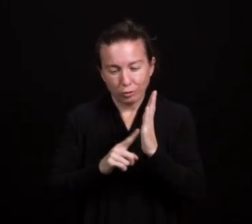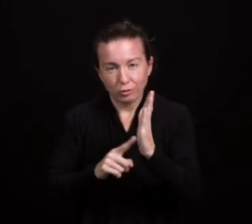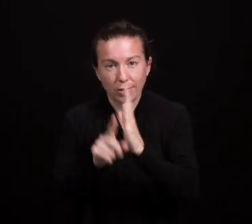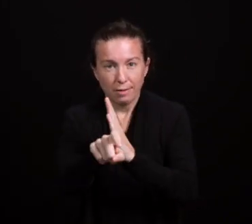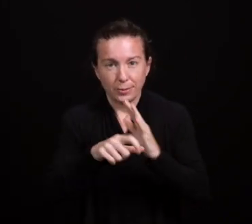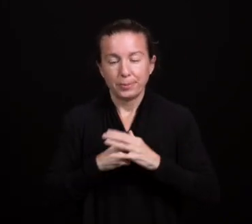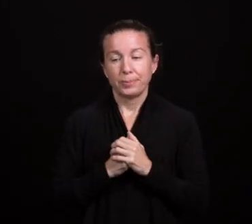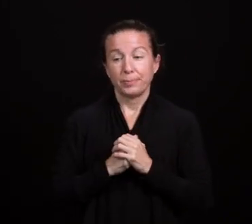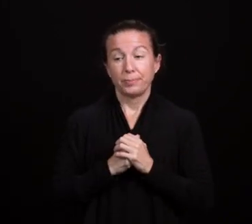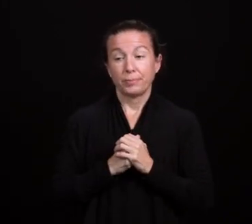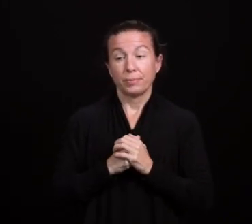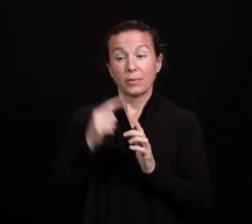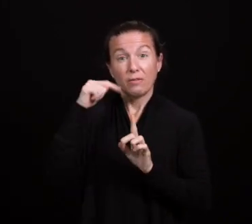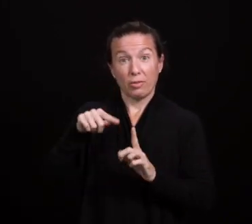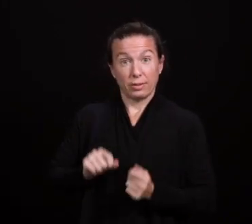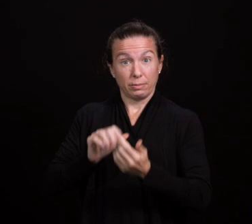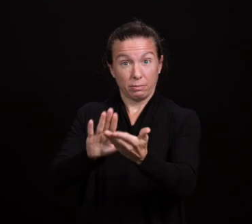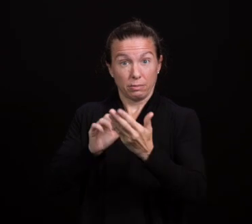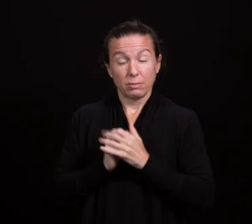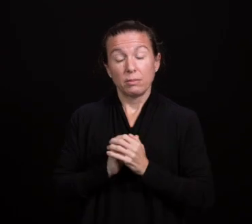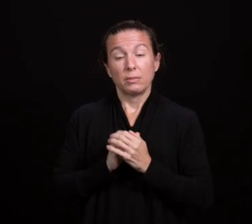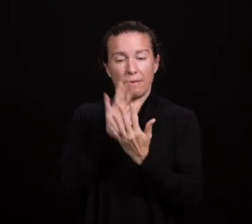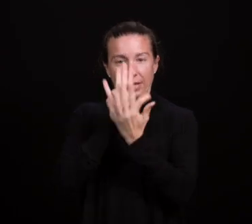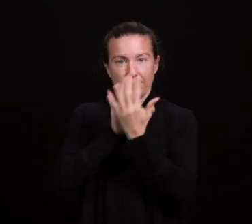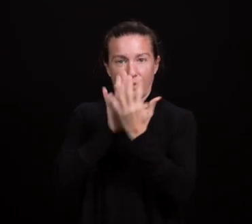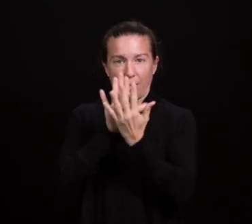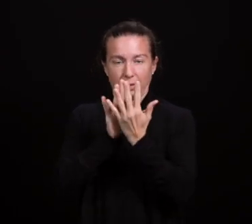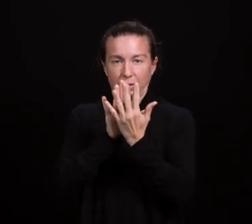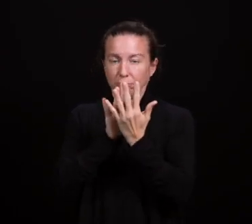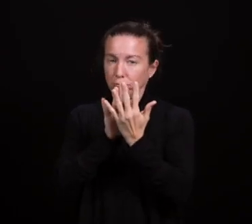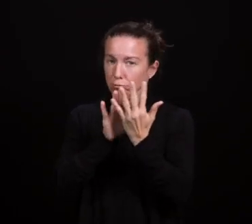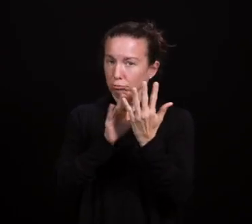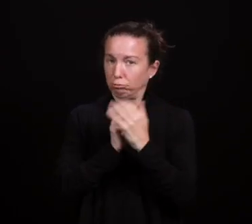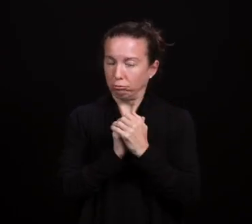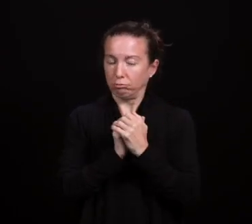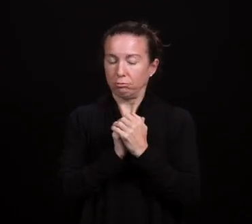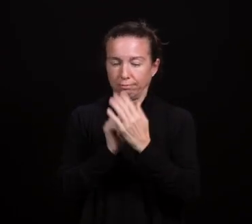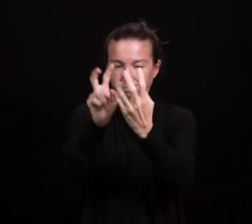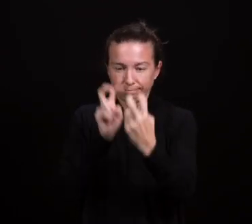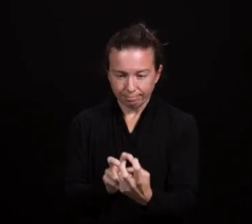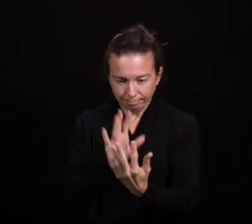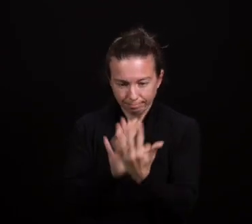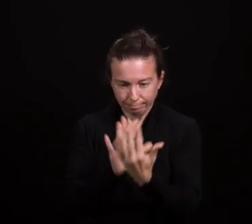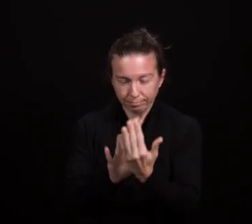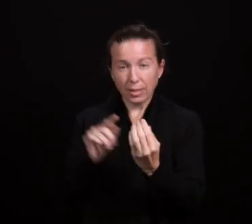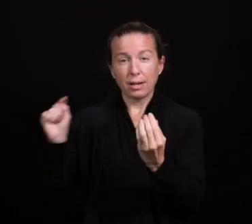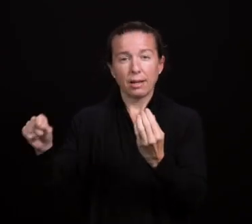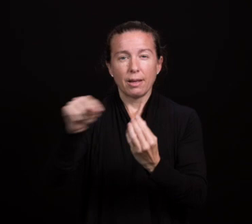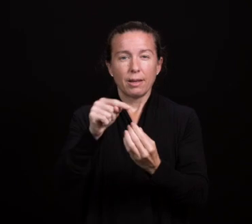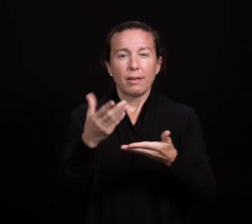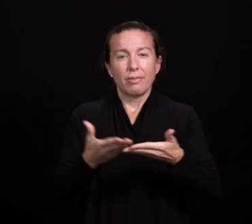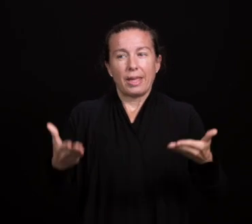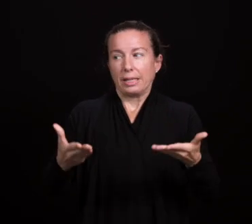In this approach, parents are encouraged to be face-to-face during interactions, and items in the environment may be used to